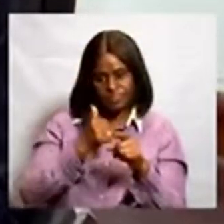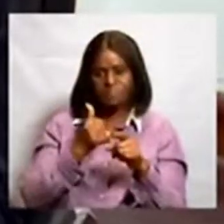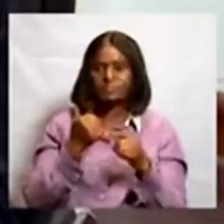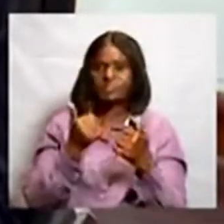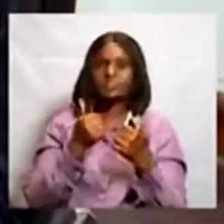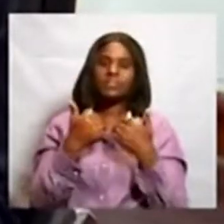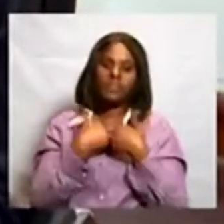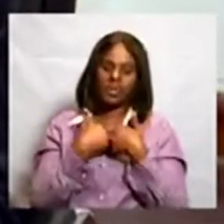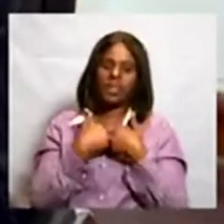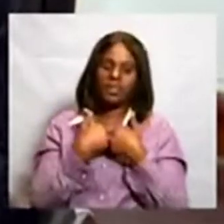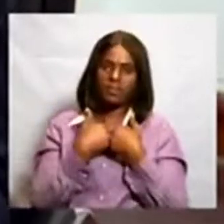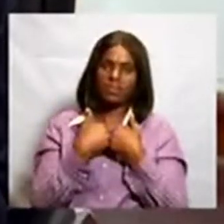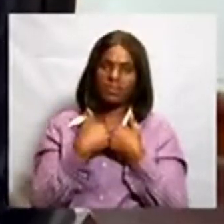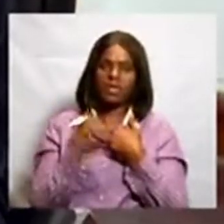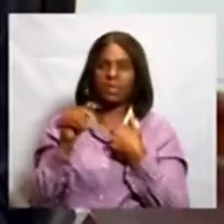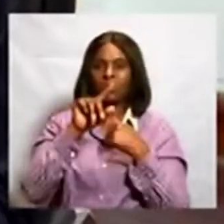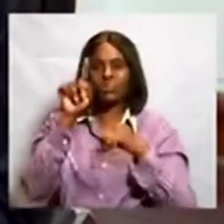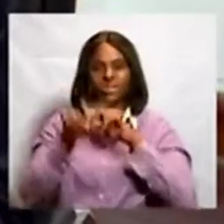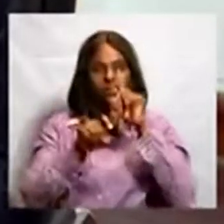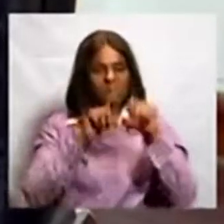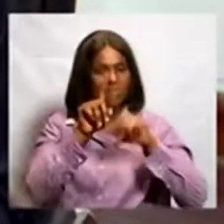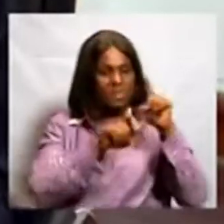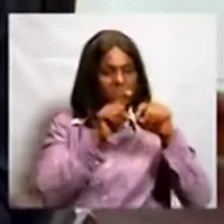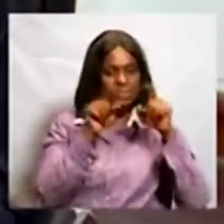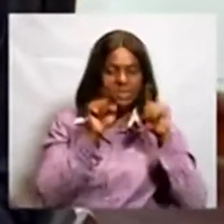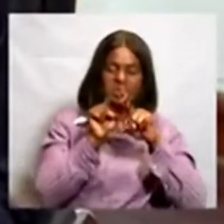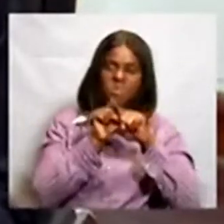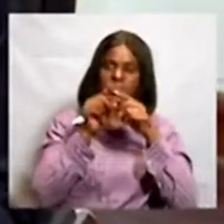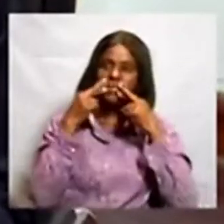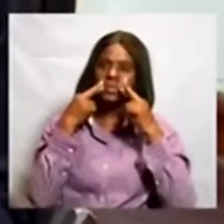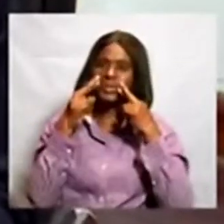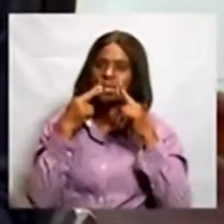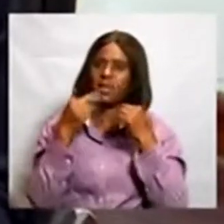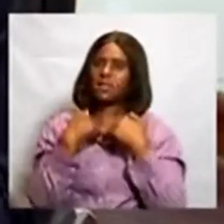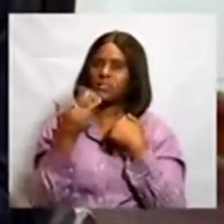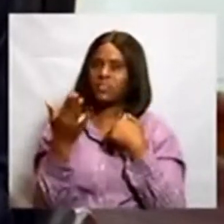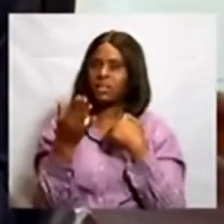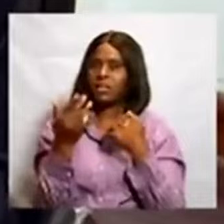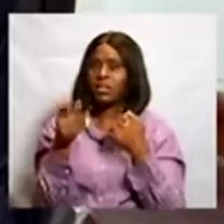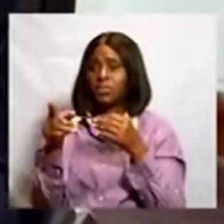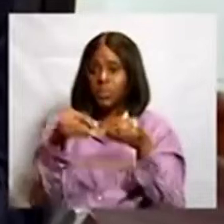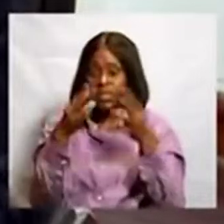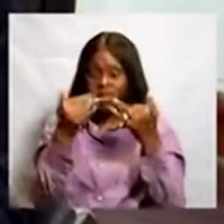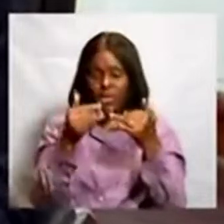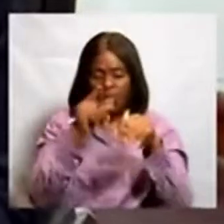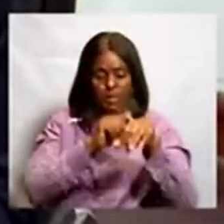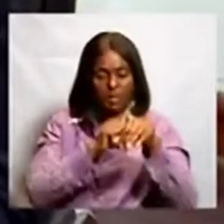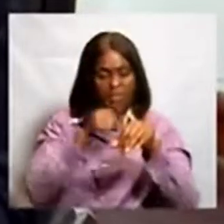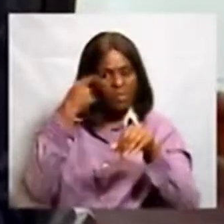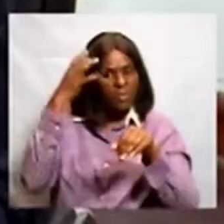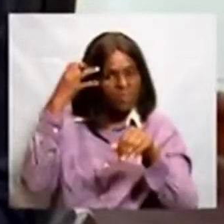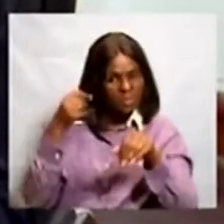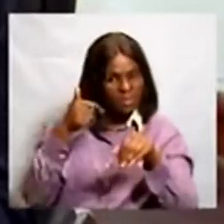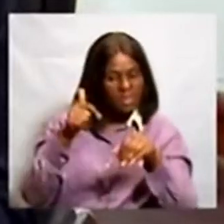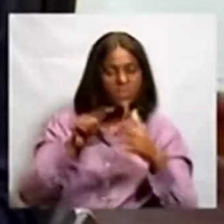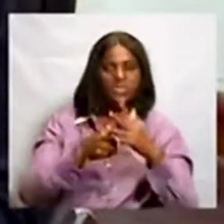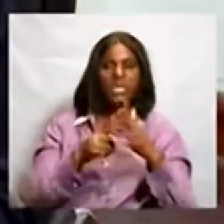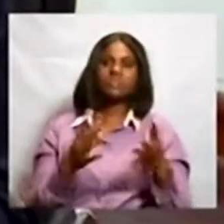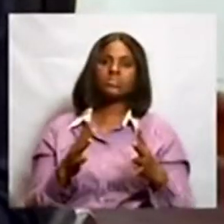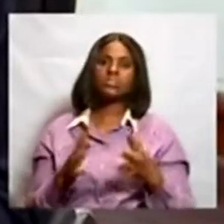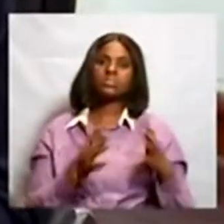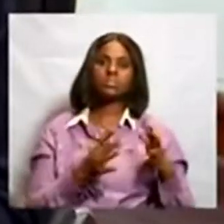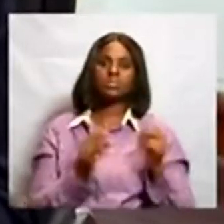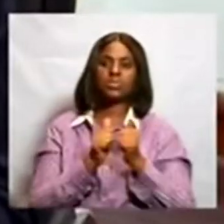up having questionable results at the end of the day, because you give the room for officers to start fidgeting with